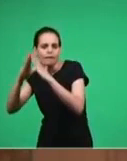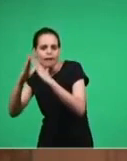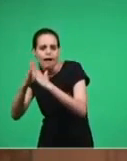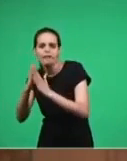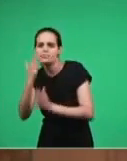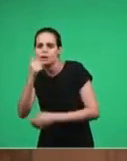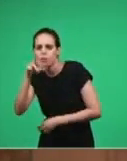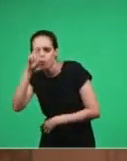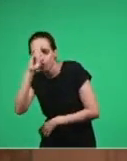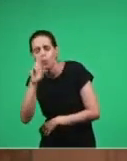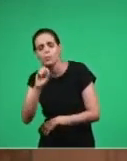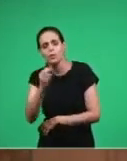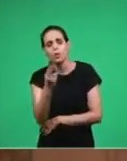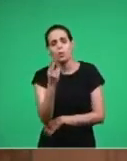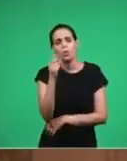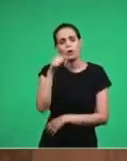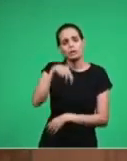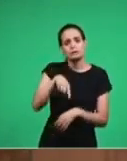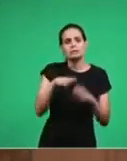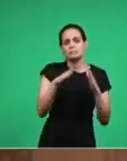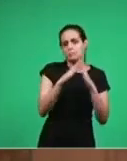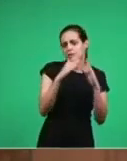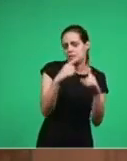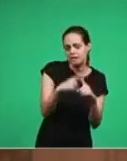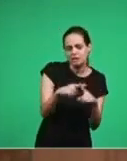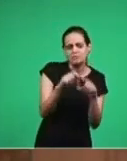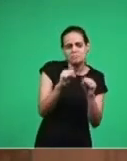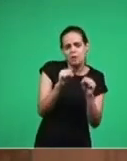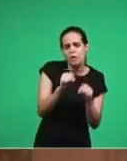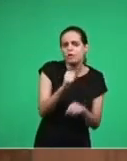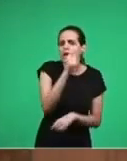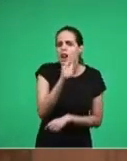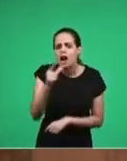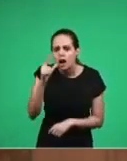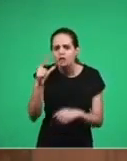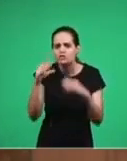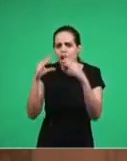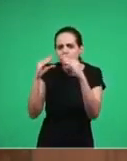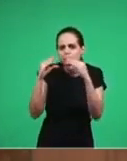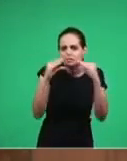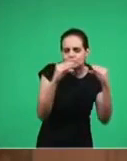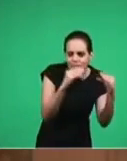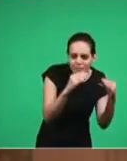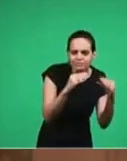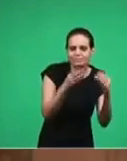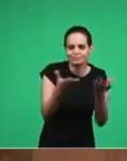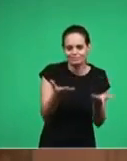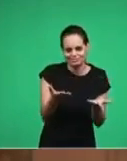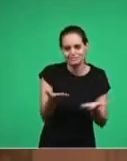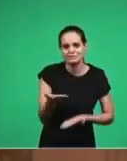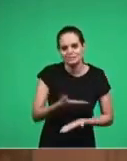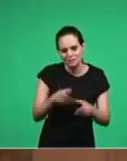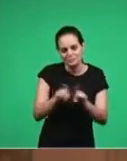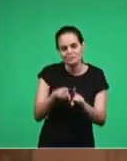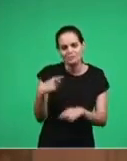to. Talk to your pastors about that. We want to make sure our ministries and our government and our churches